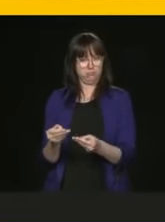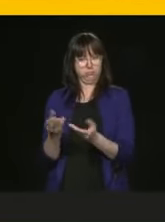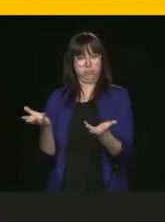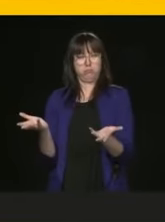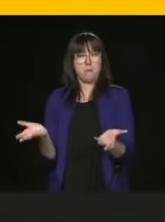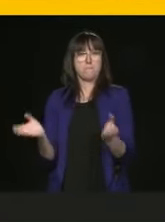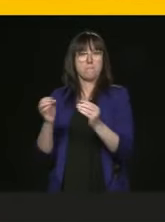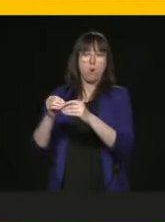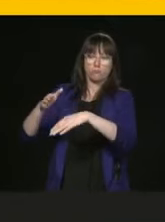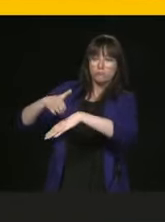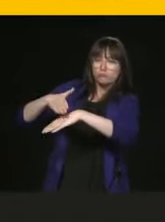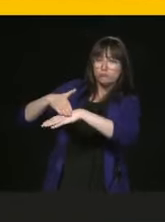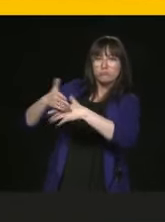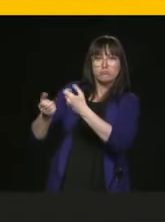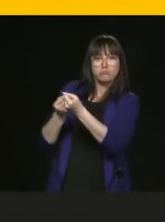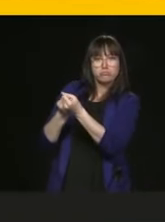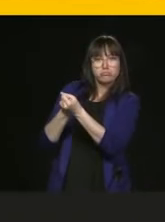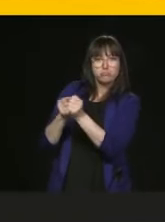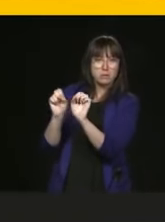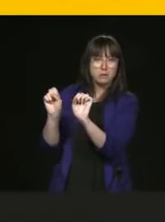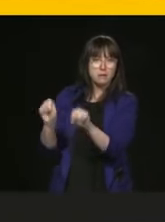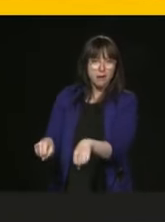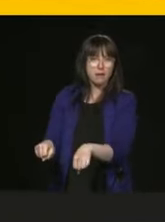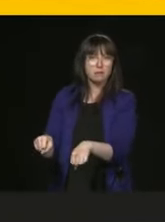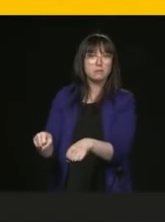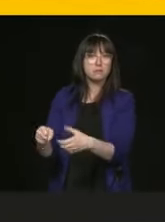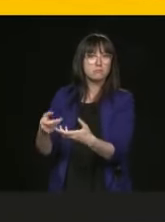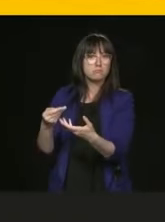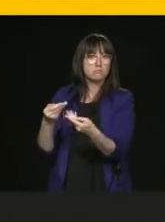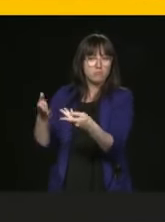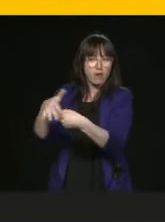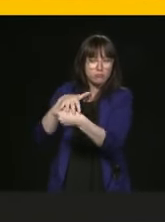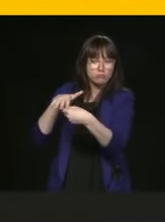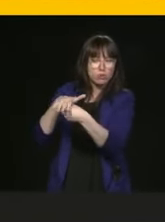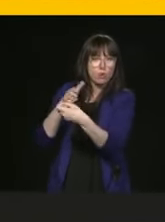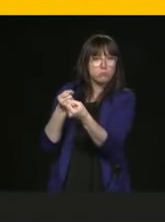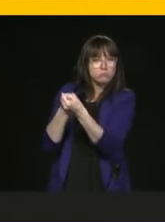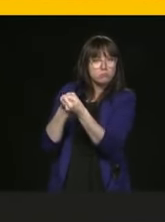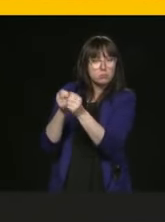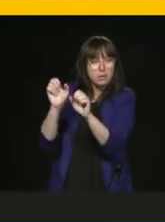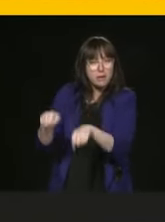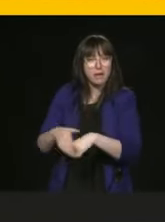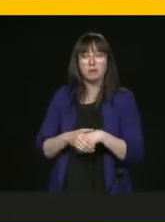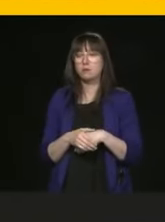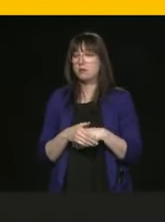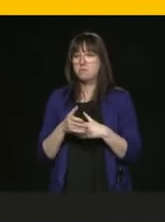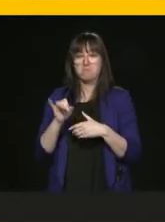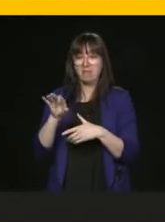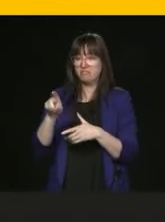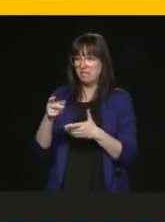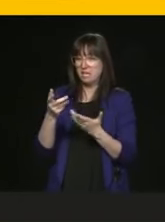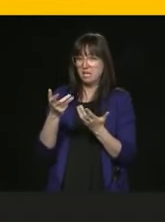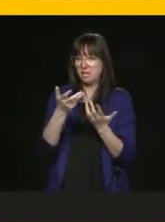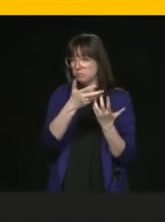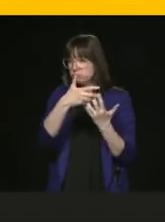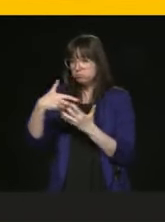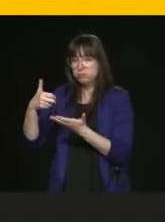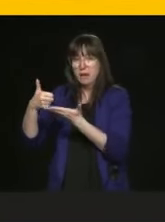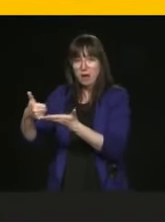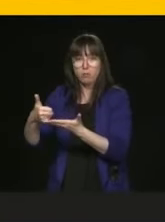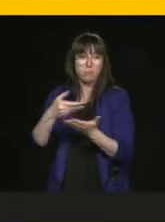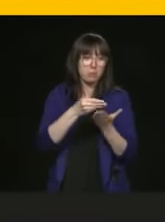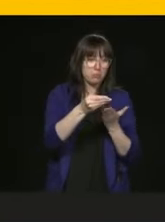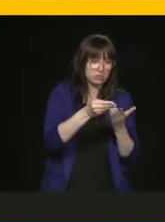helpful in the local circumstances, and provide any logistical support and any procurement support when it comes to